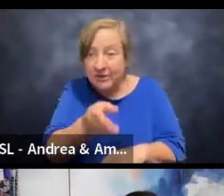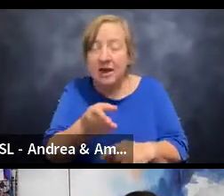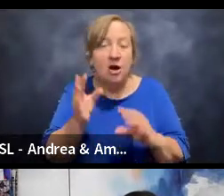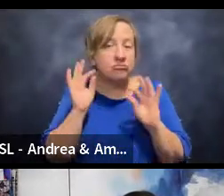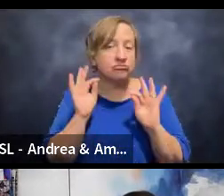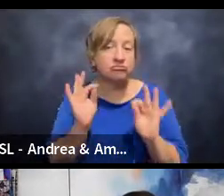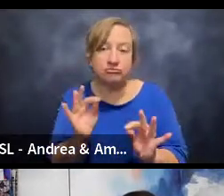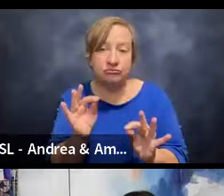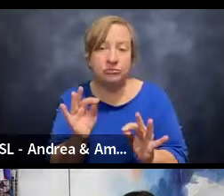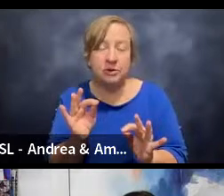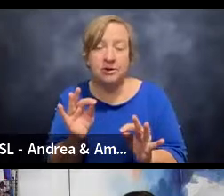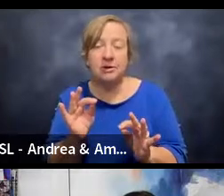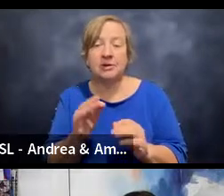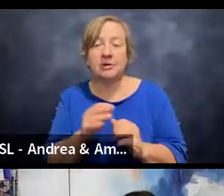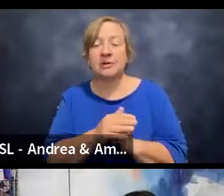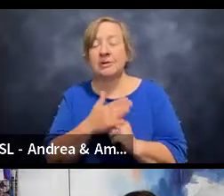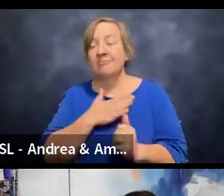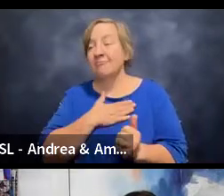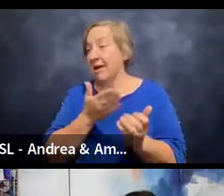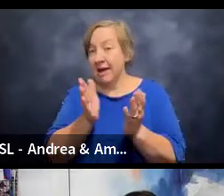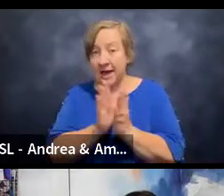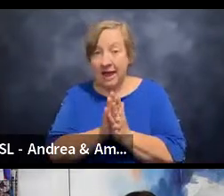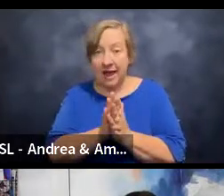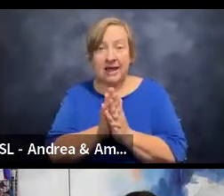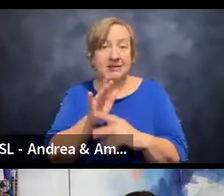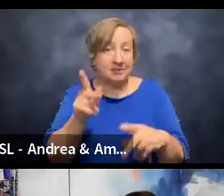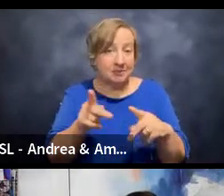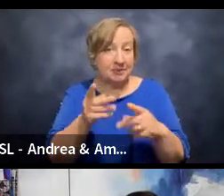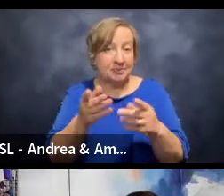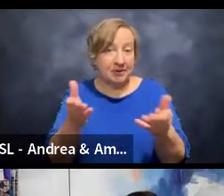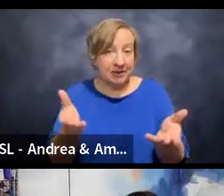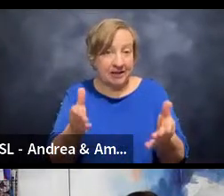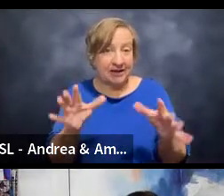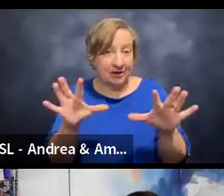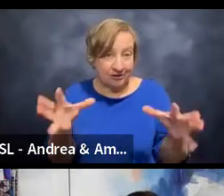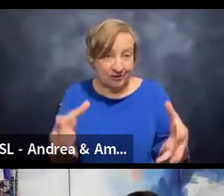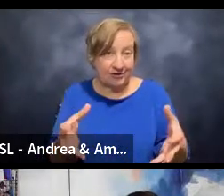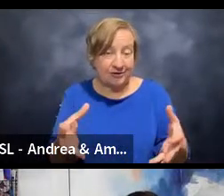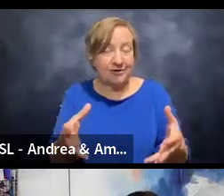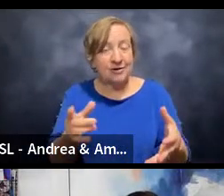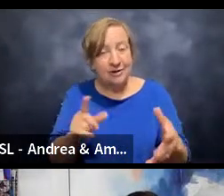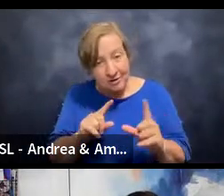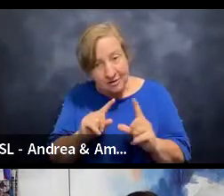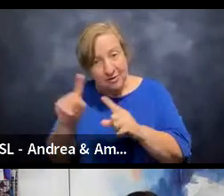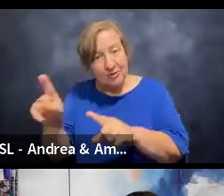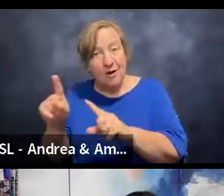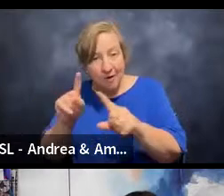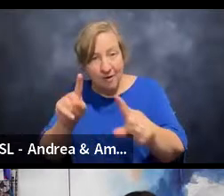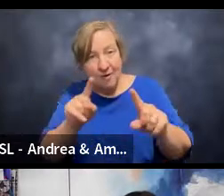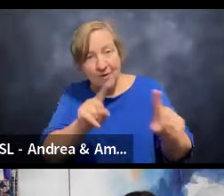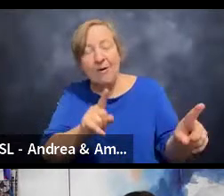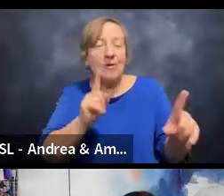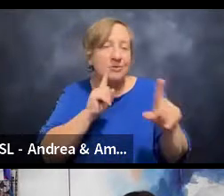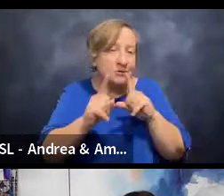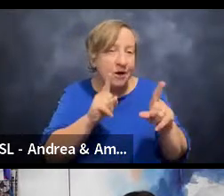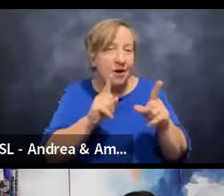So my ask of the members of this body is to go and talk to